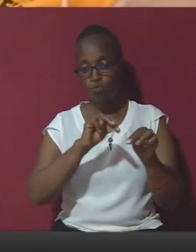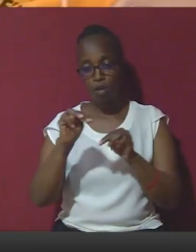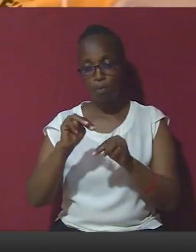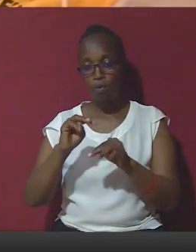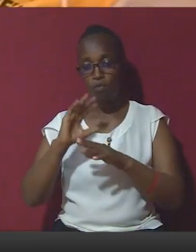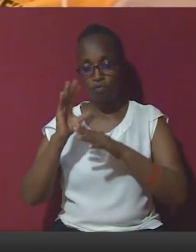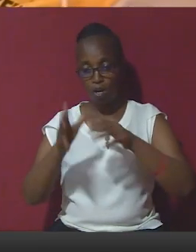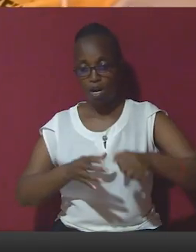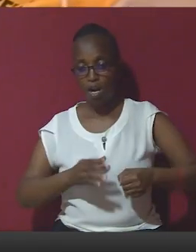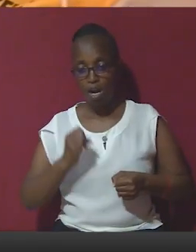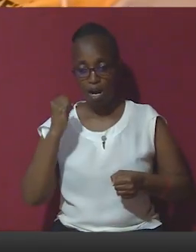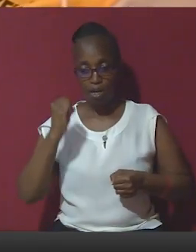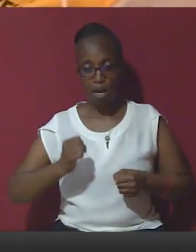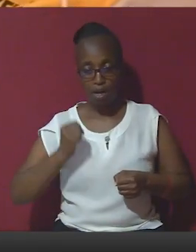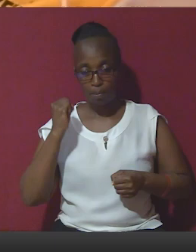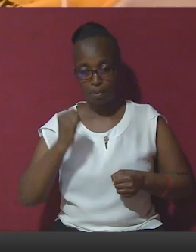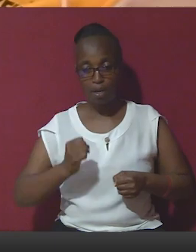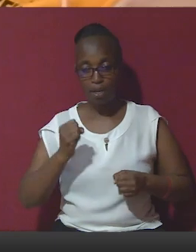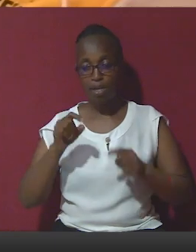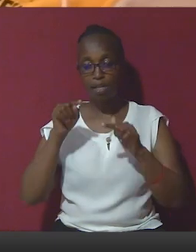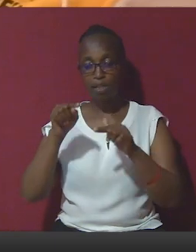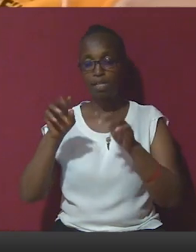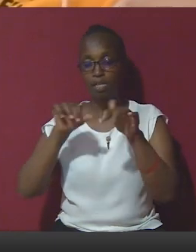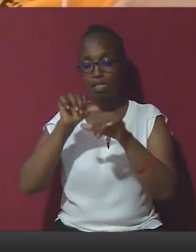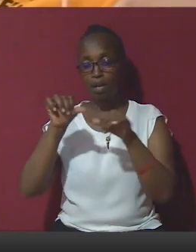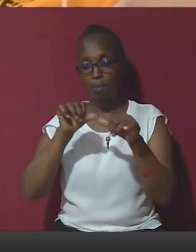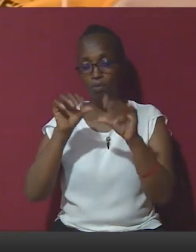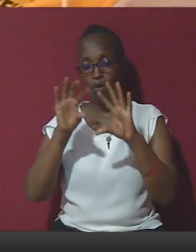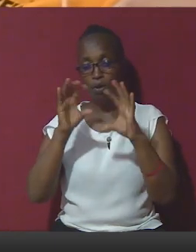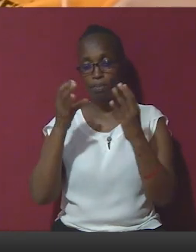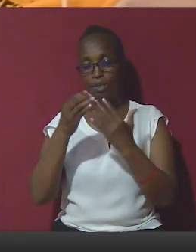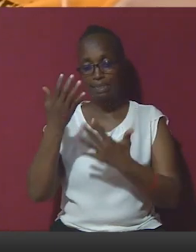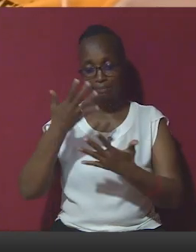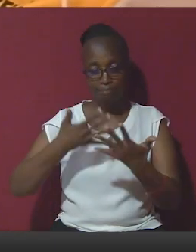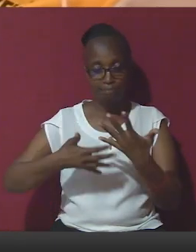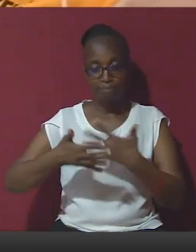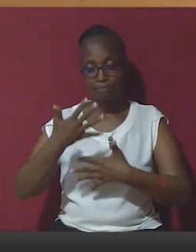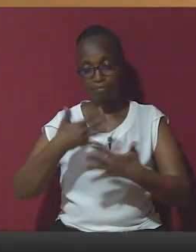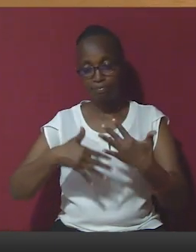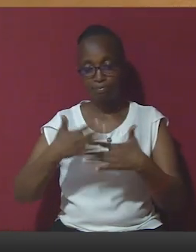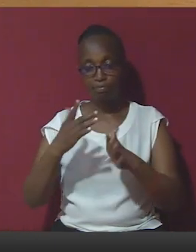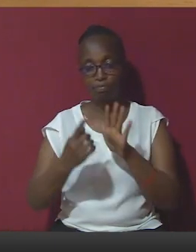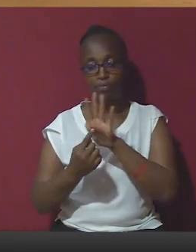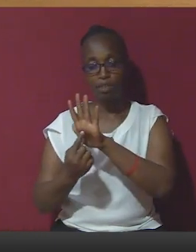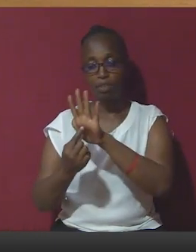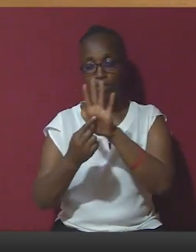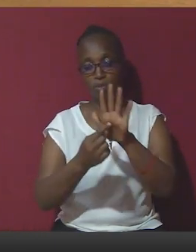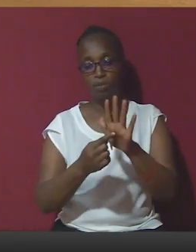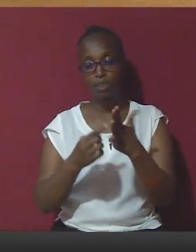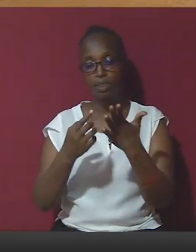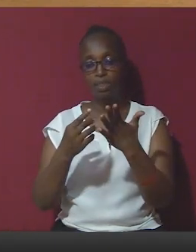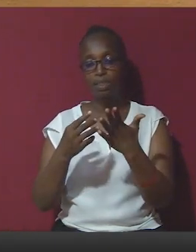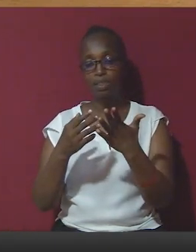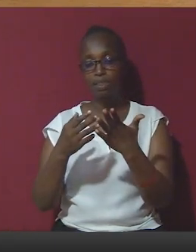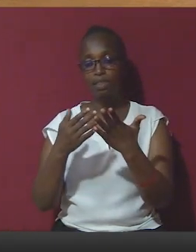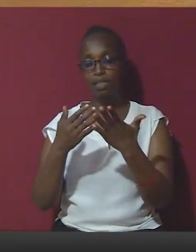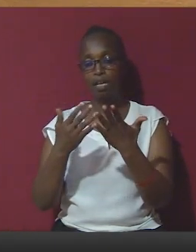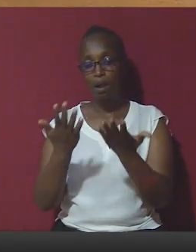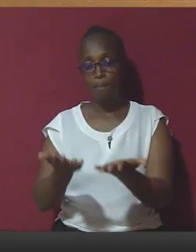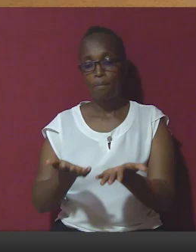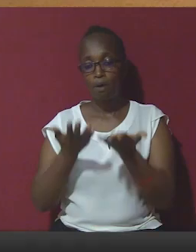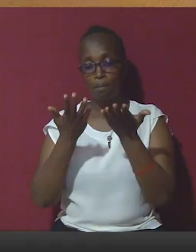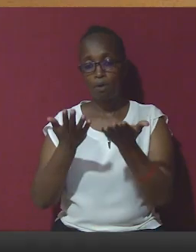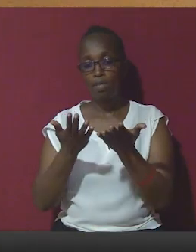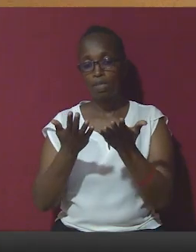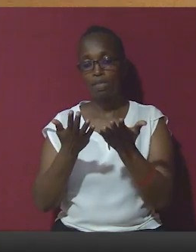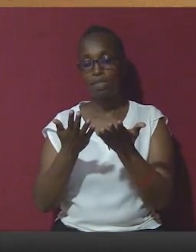the grassroots, this tournament is about community engagement, fostering local talents,